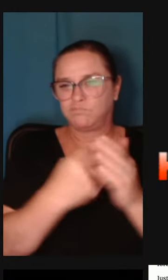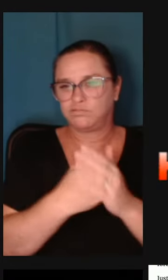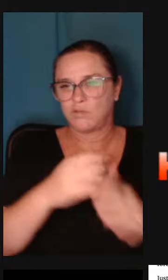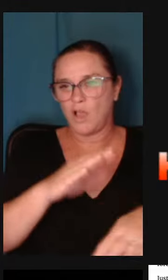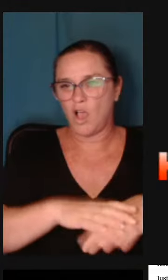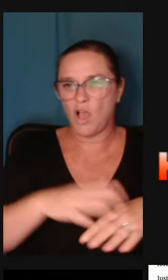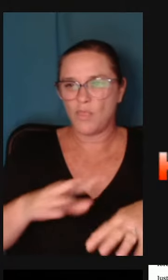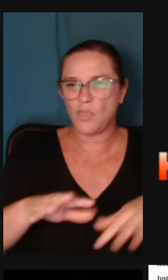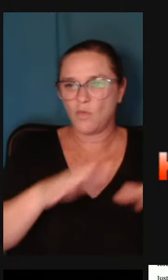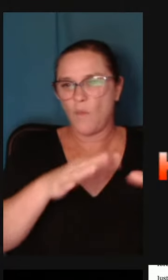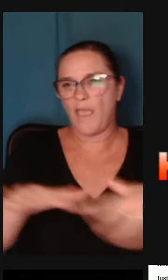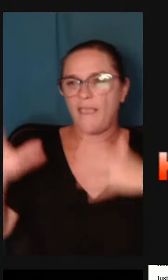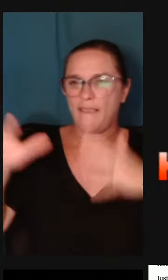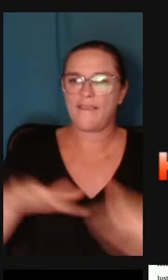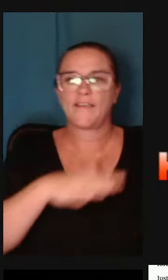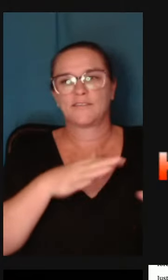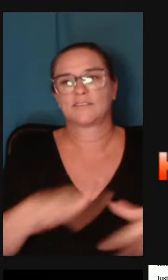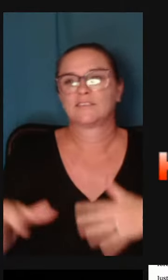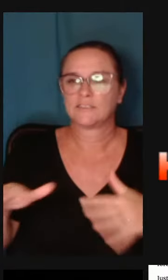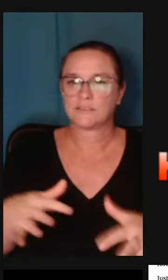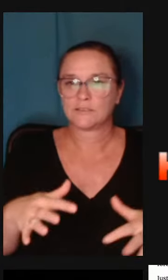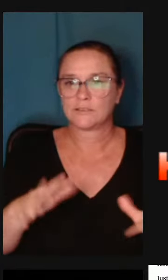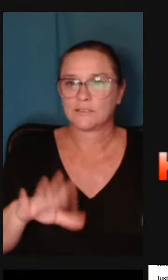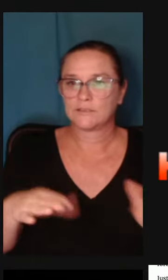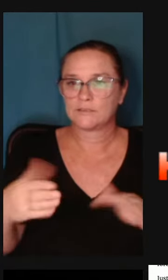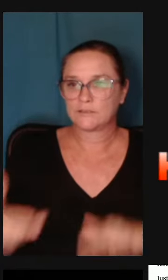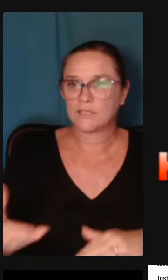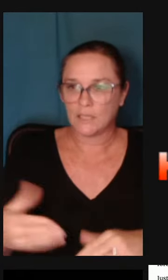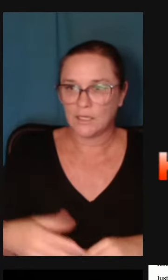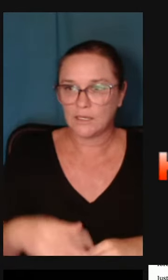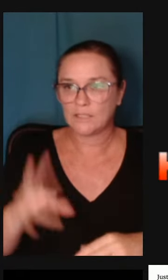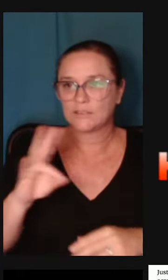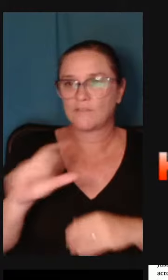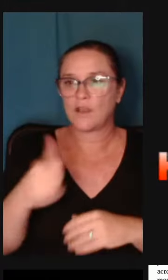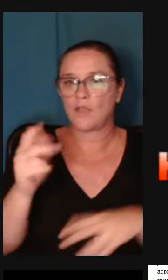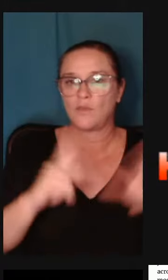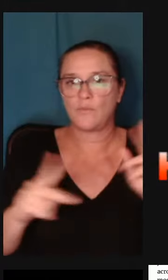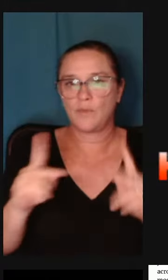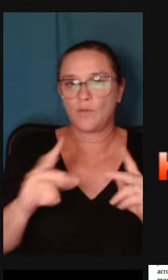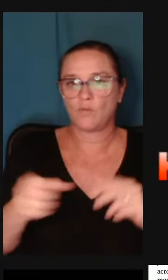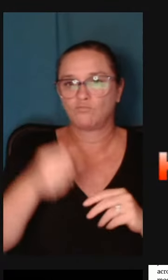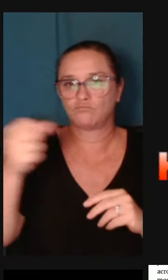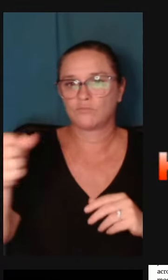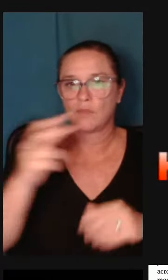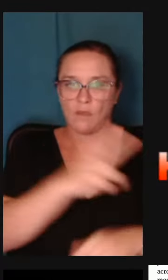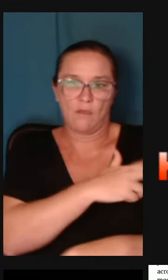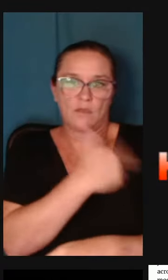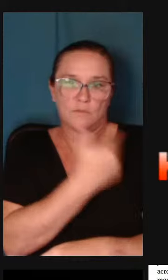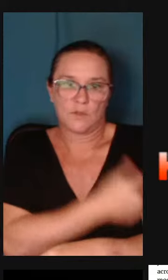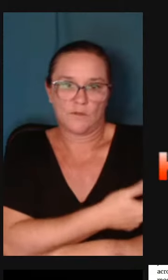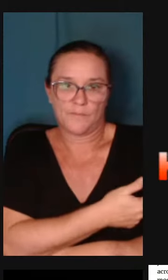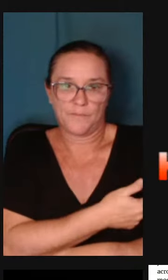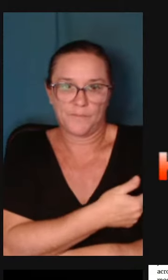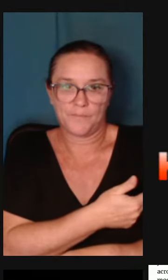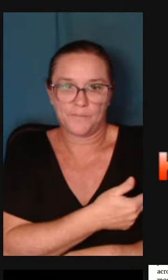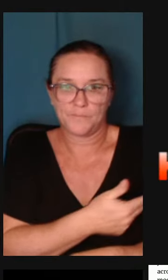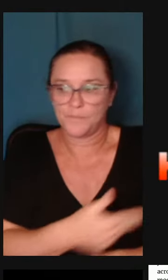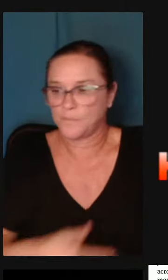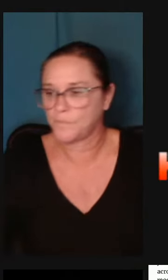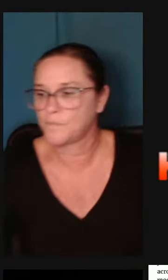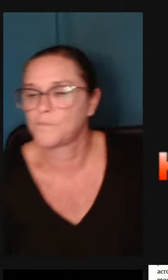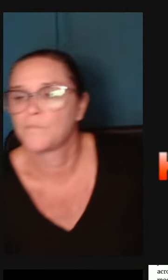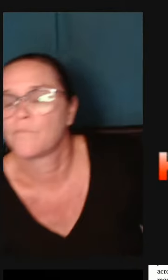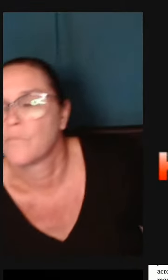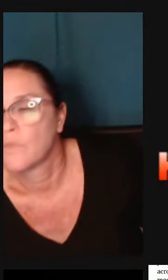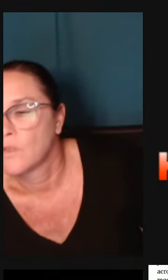7 others were hospitalized afterwards. And so we're actually, I know we're going to go a little long